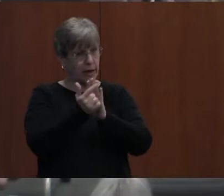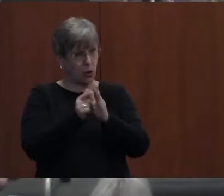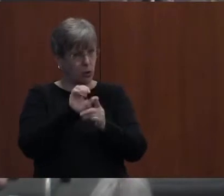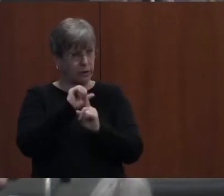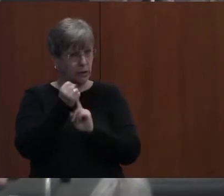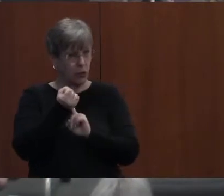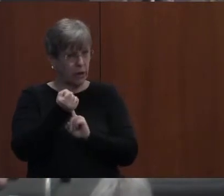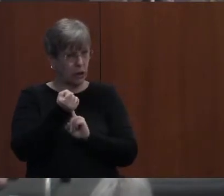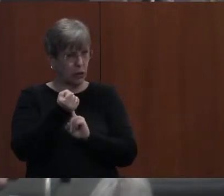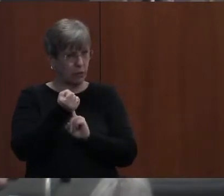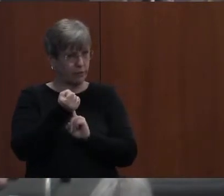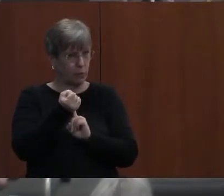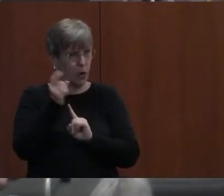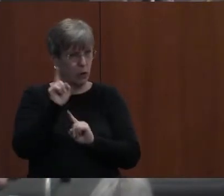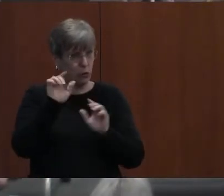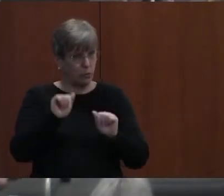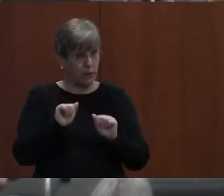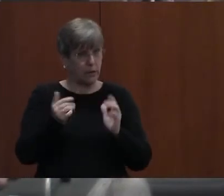Could students